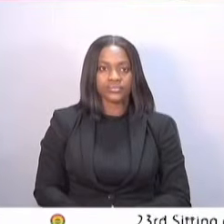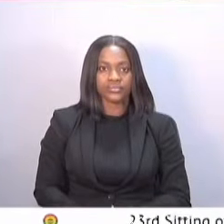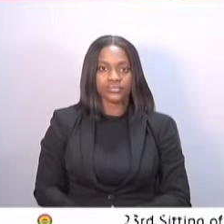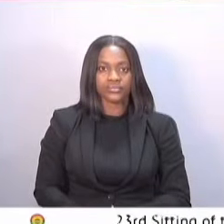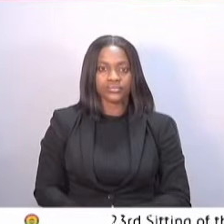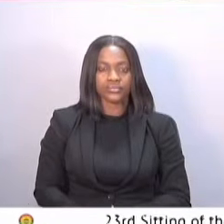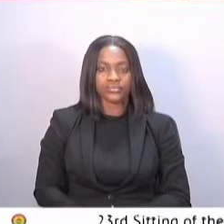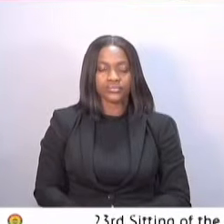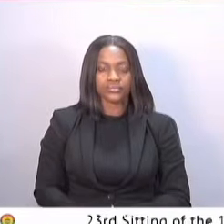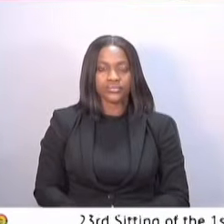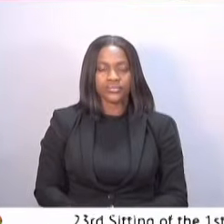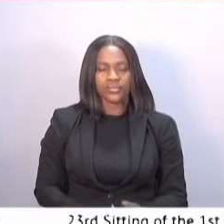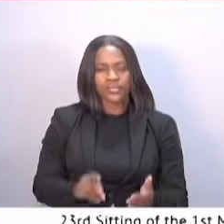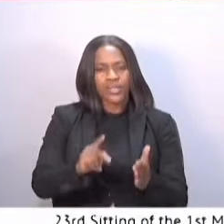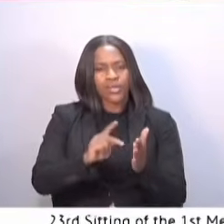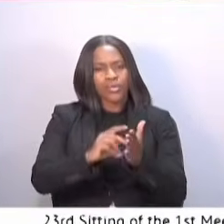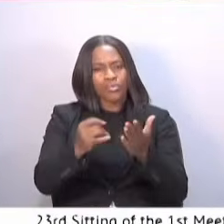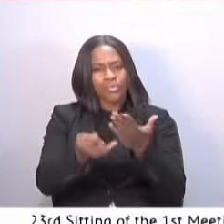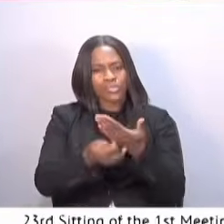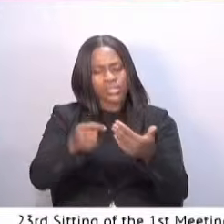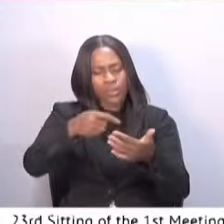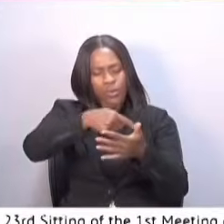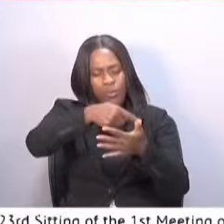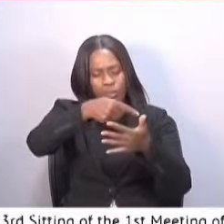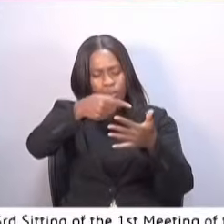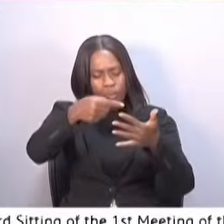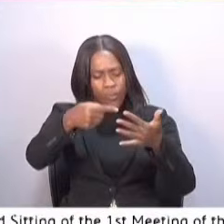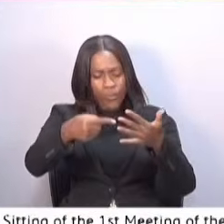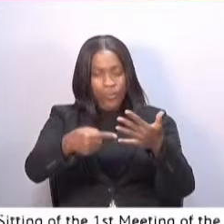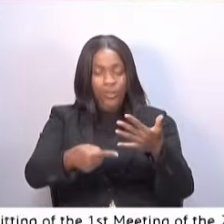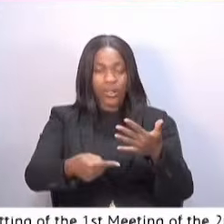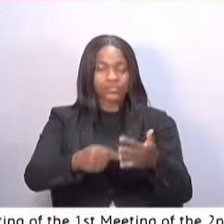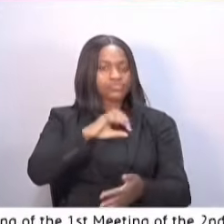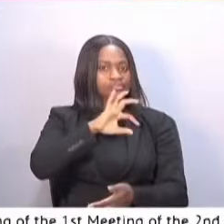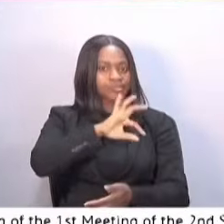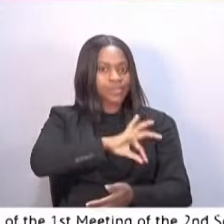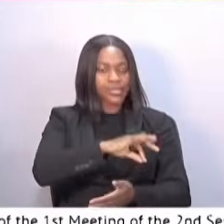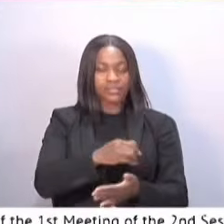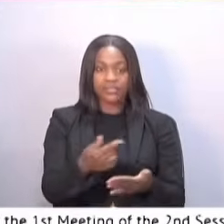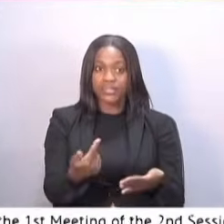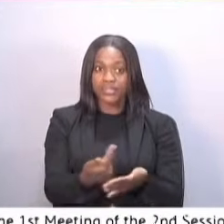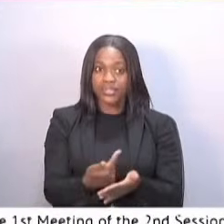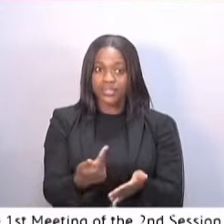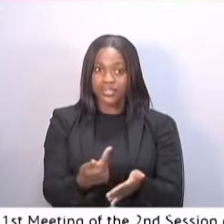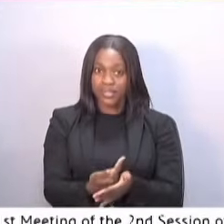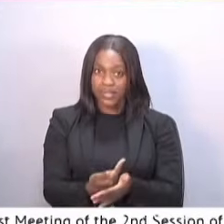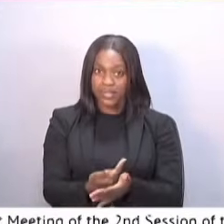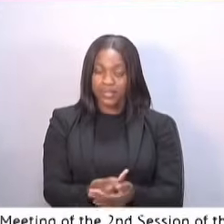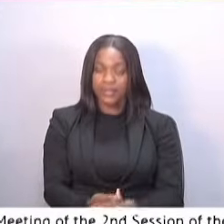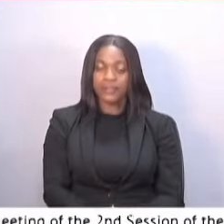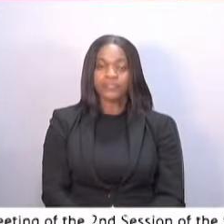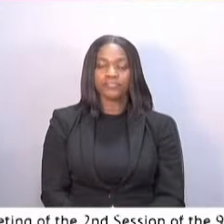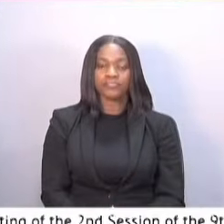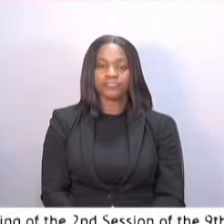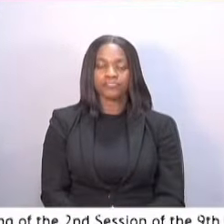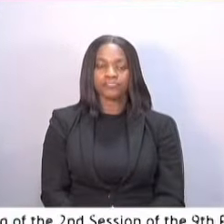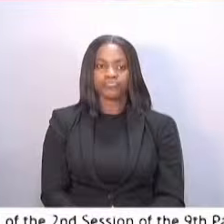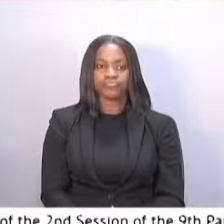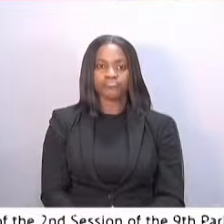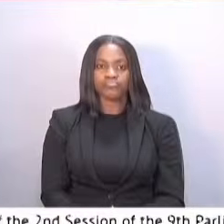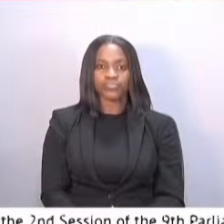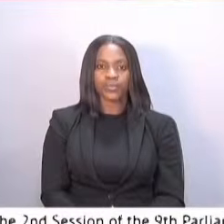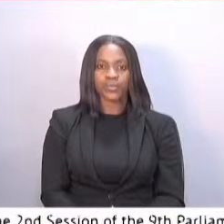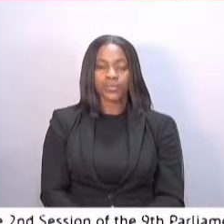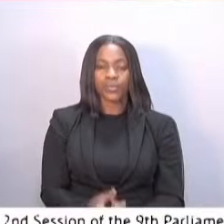these projects are supposed to inure to the benefits of Ghanaians and specifically